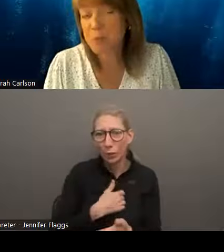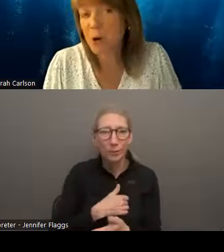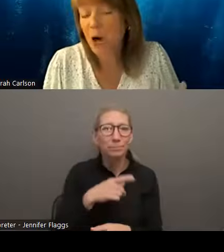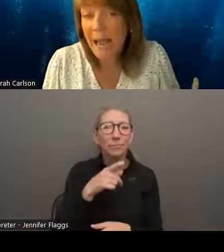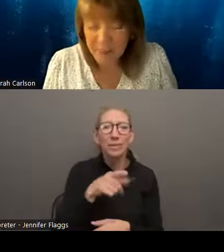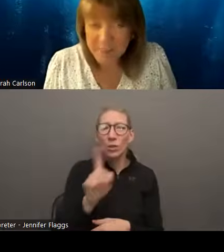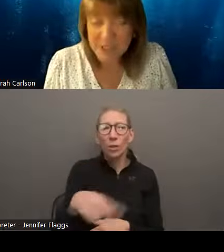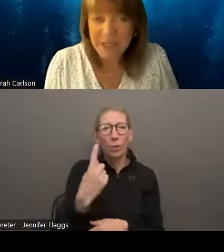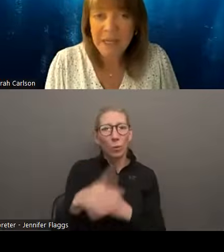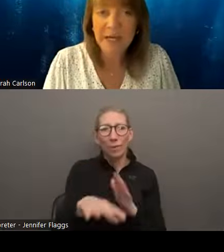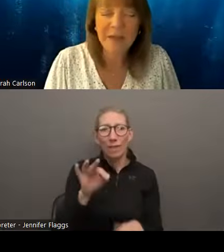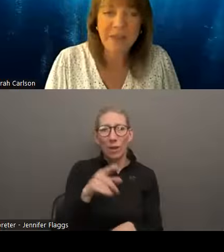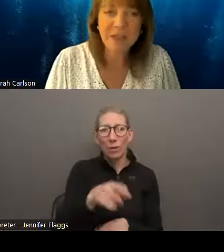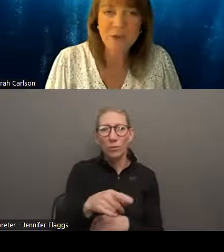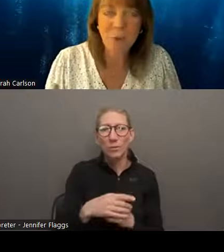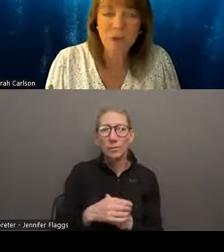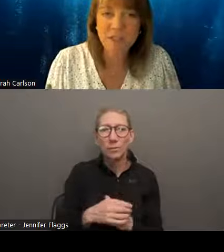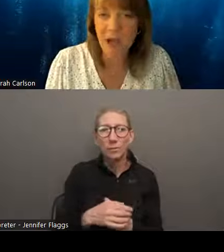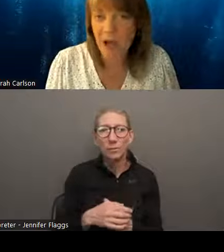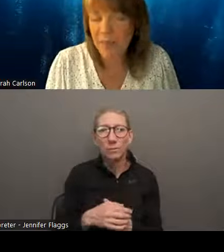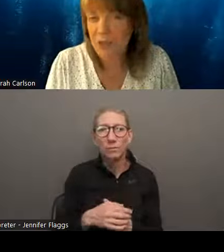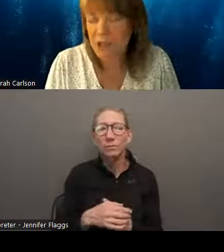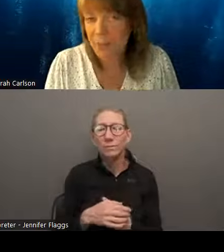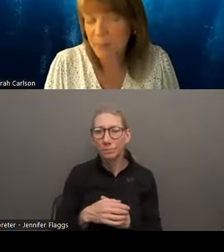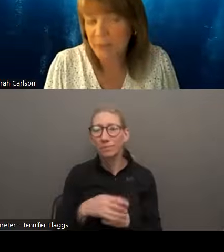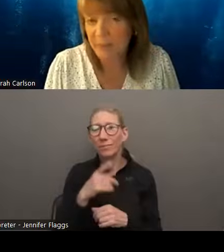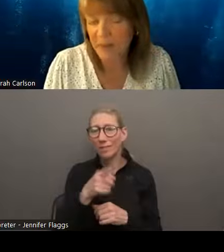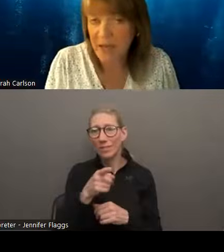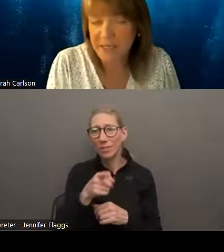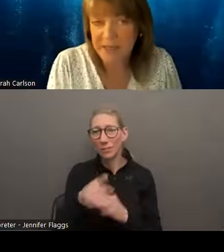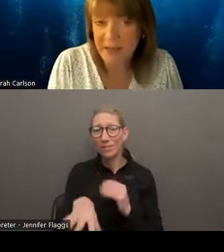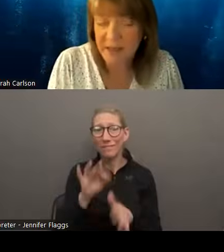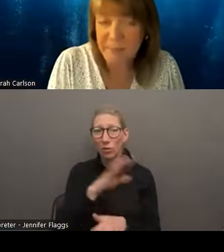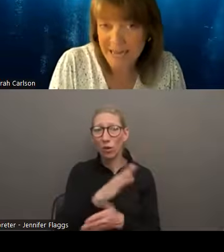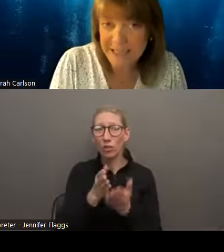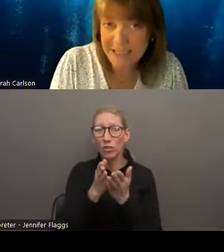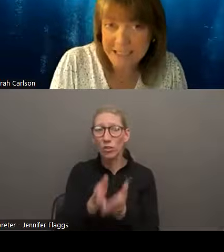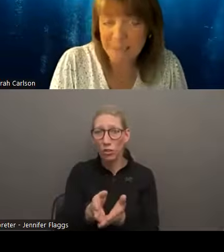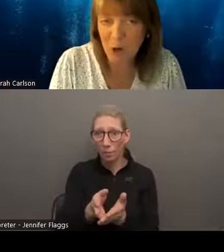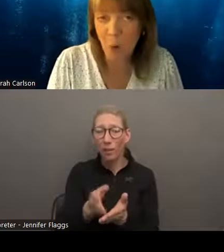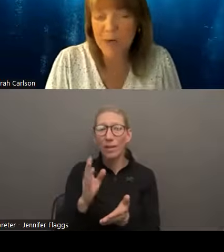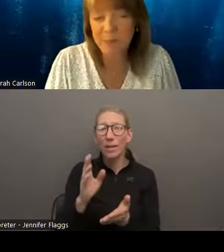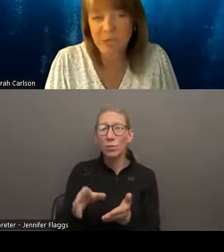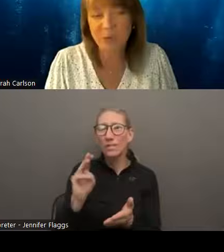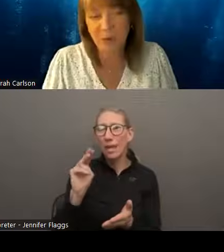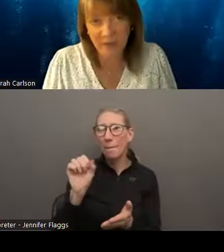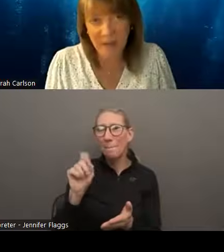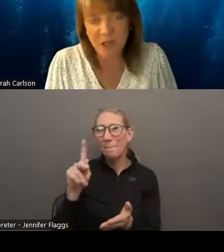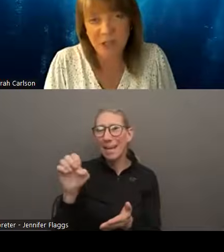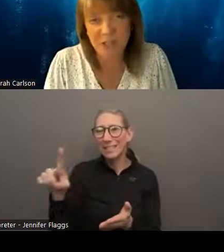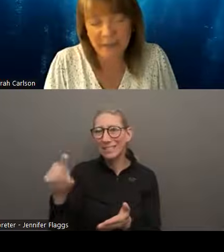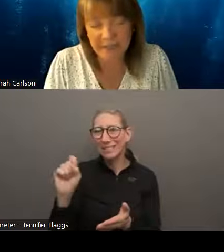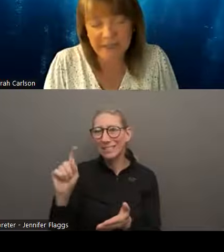found. Perhaps this was on the ship in the context of a mast step coin, because we know that